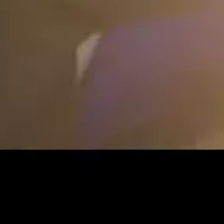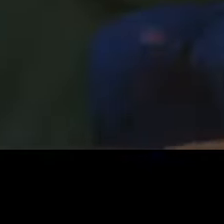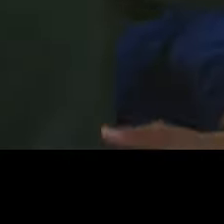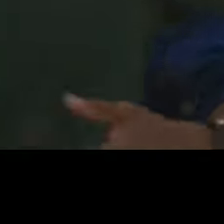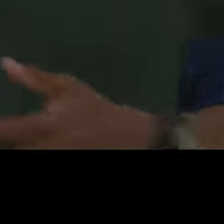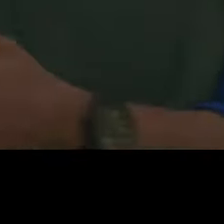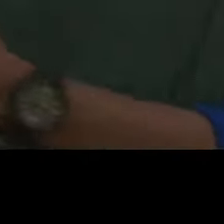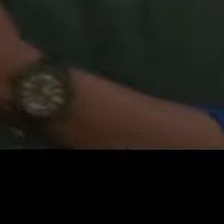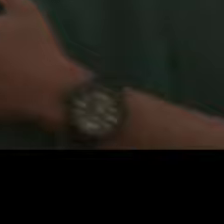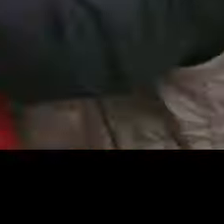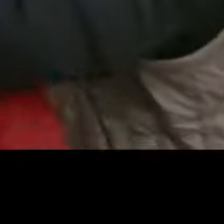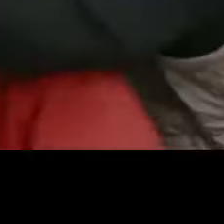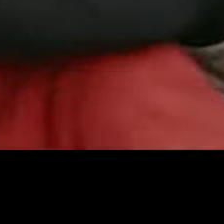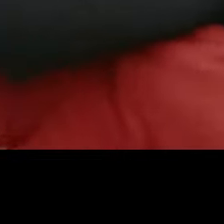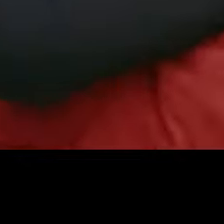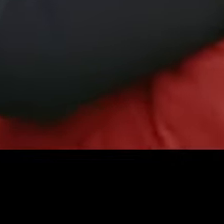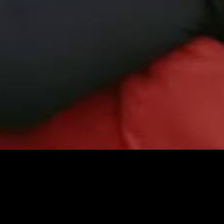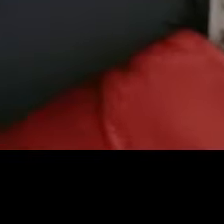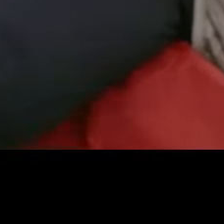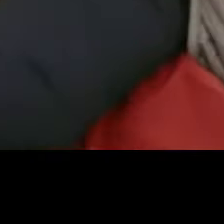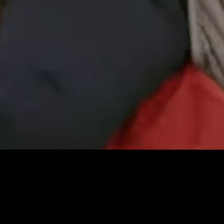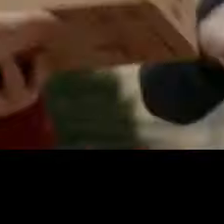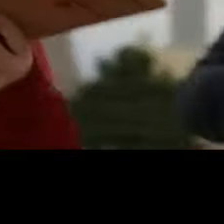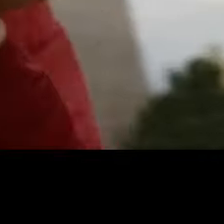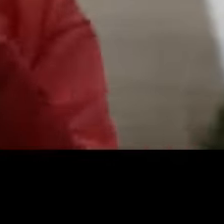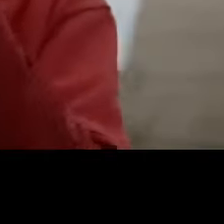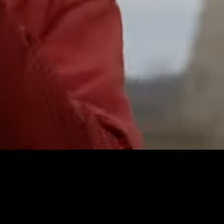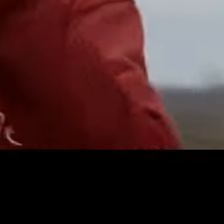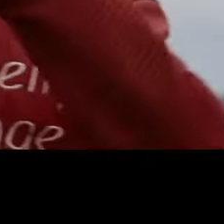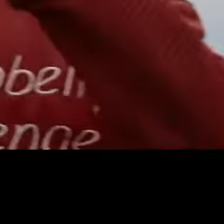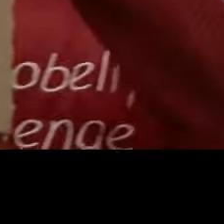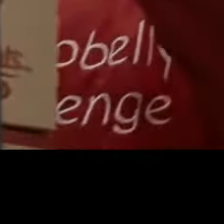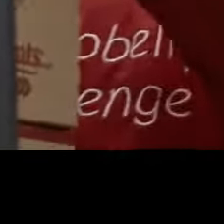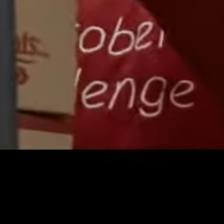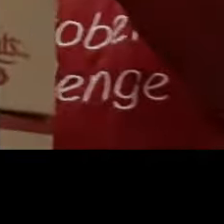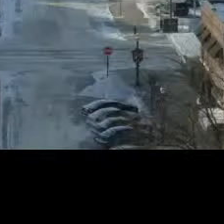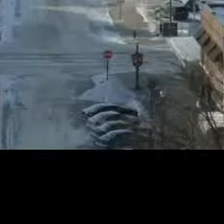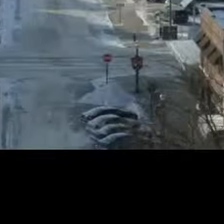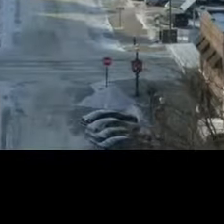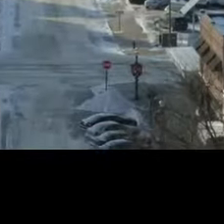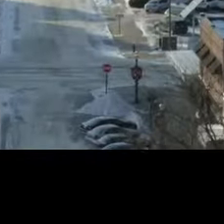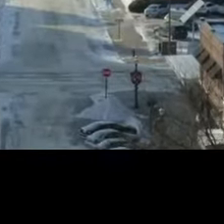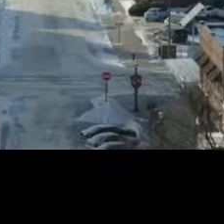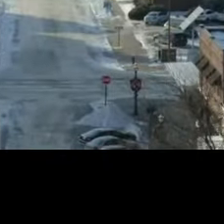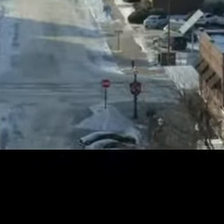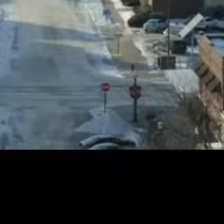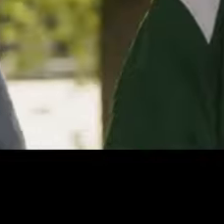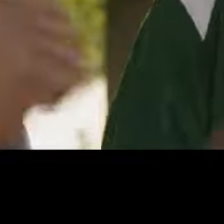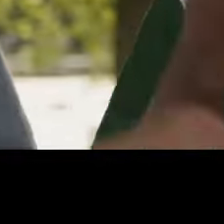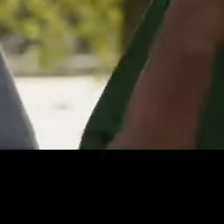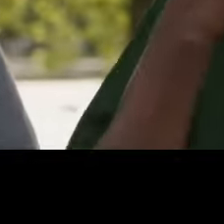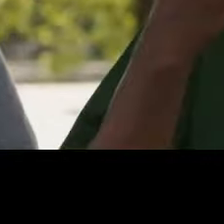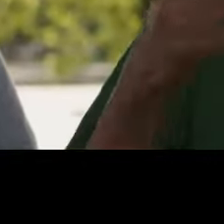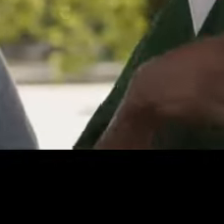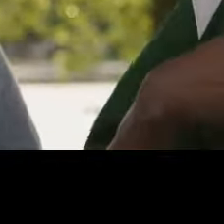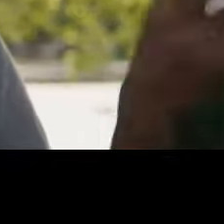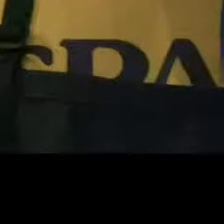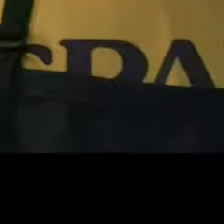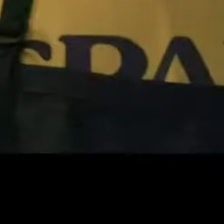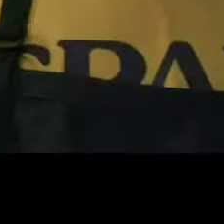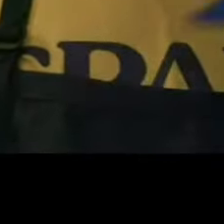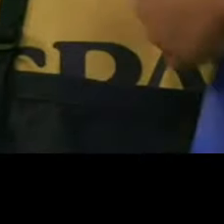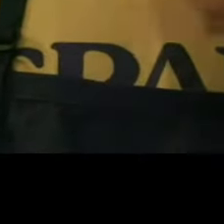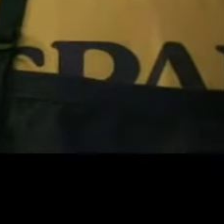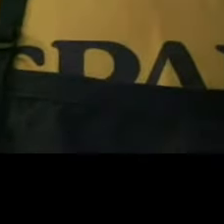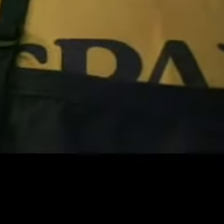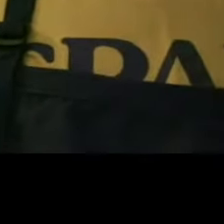people get to share their beliefs about who they are and what they stand for. There are neighbors, there are friends, different cities, different communities.